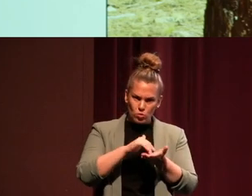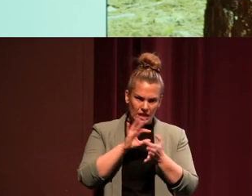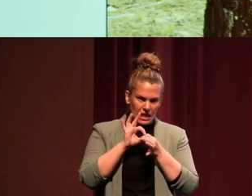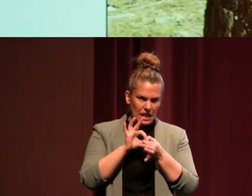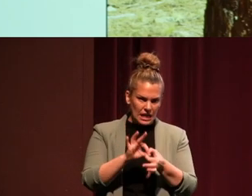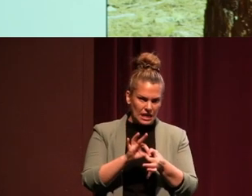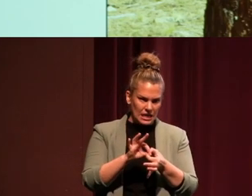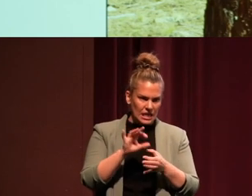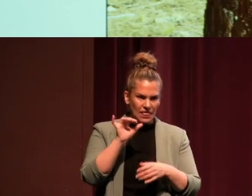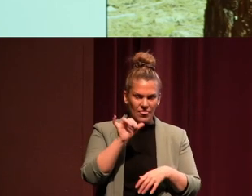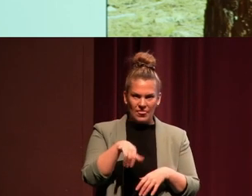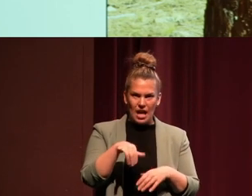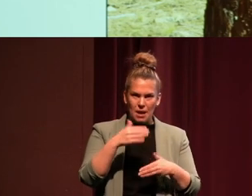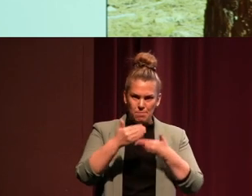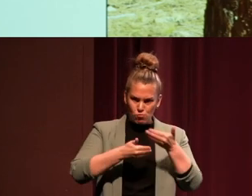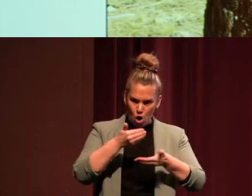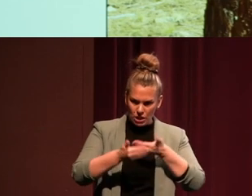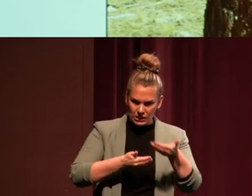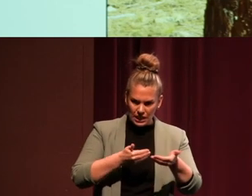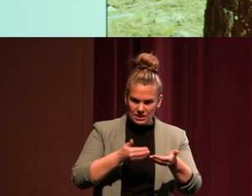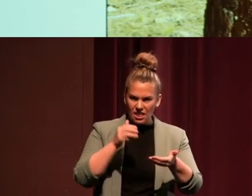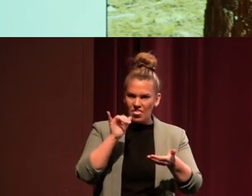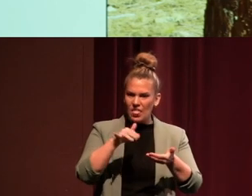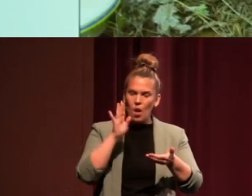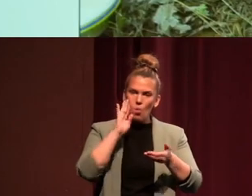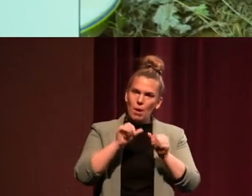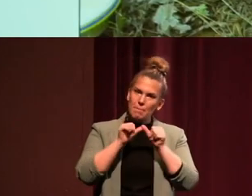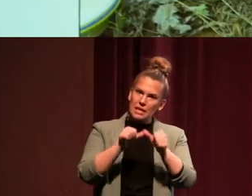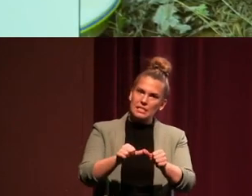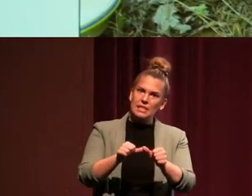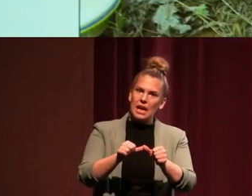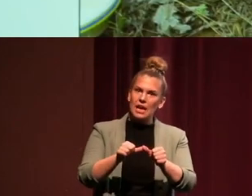process feedback that maintained old growth over time.